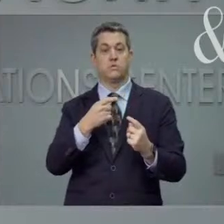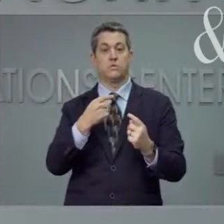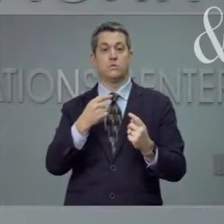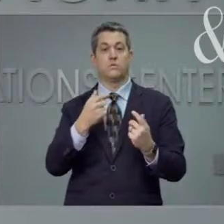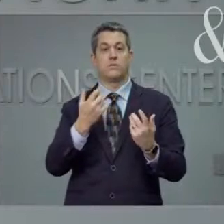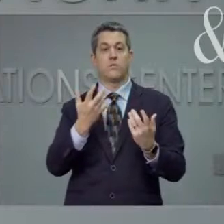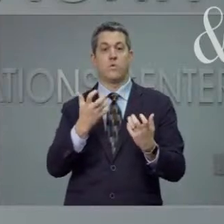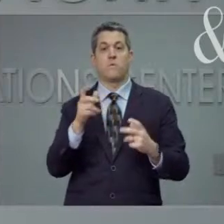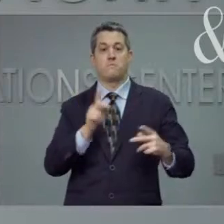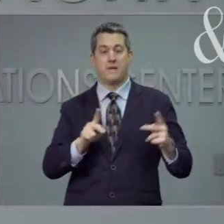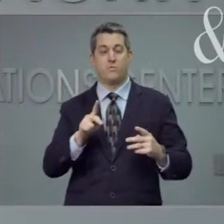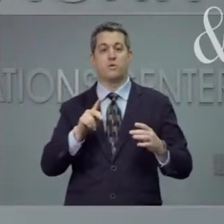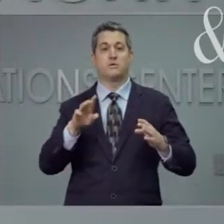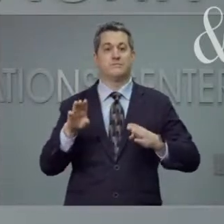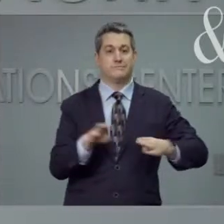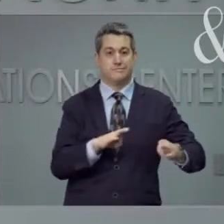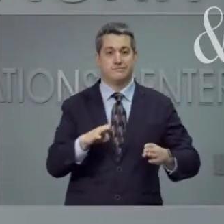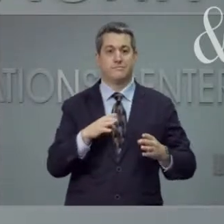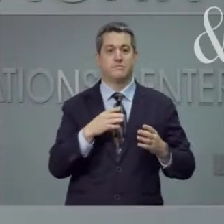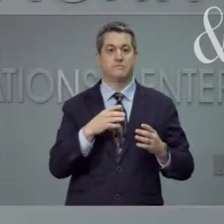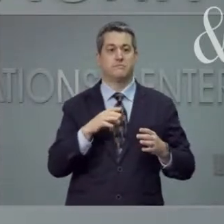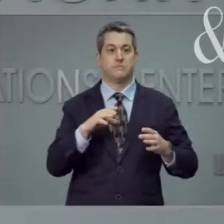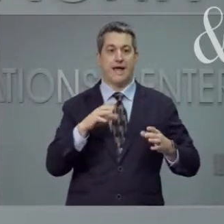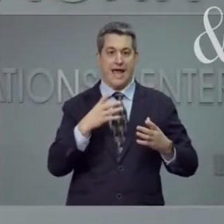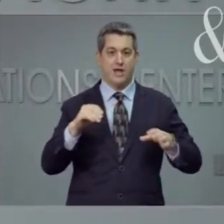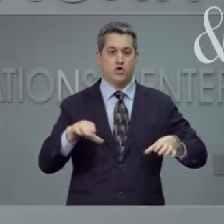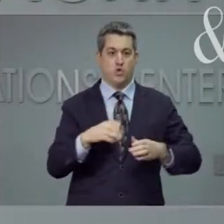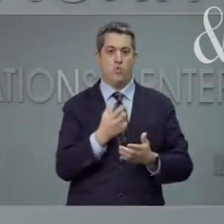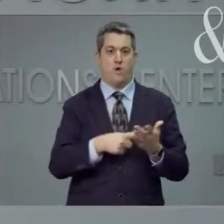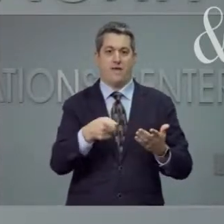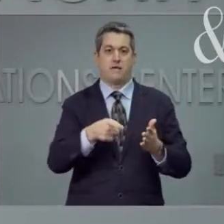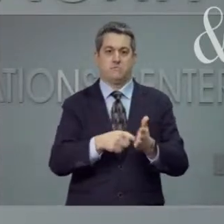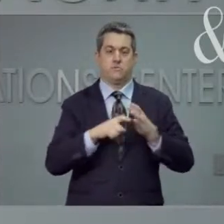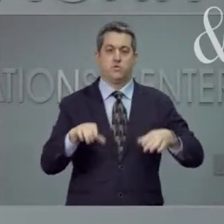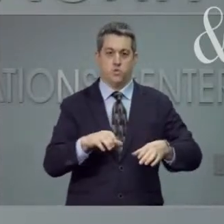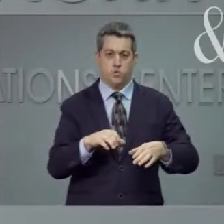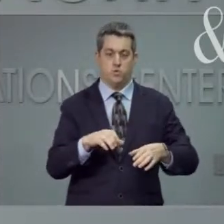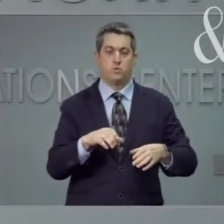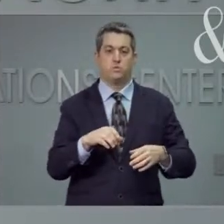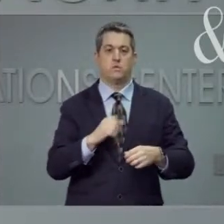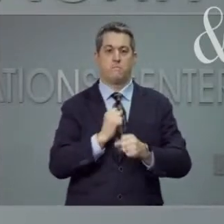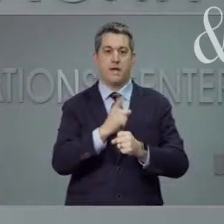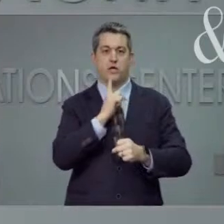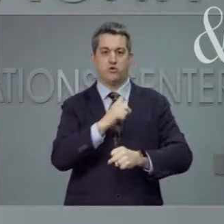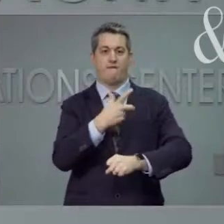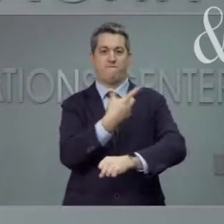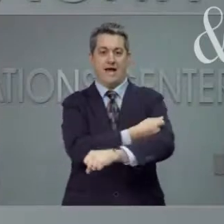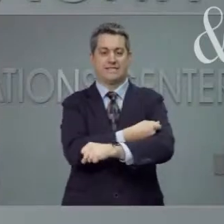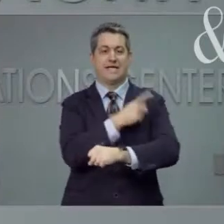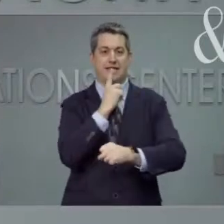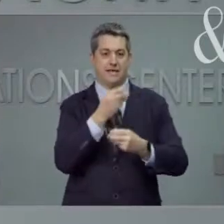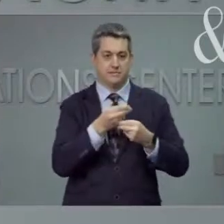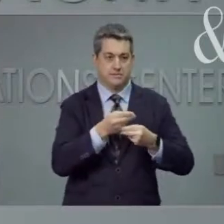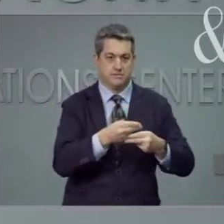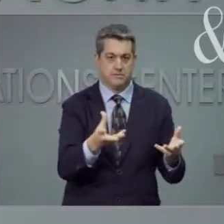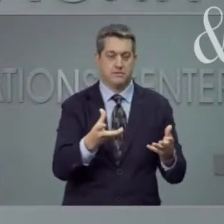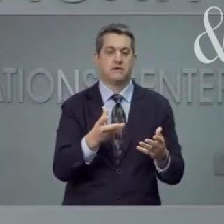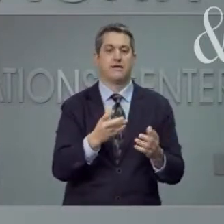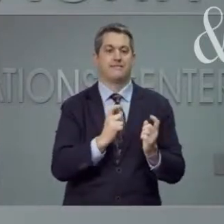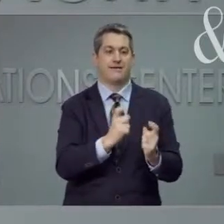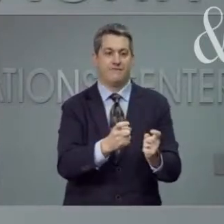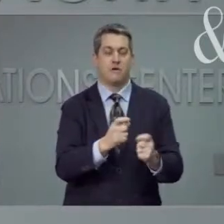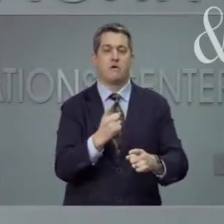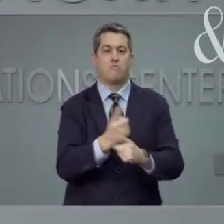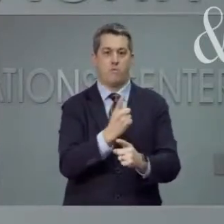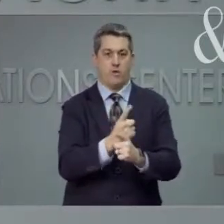to do the things that they need to do to make sure that the vaccine is administered appropriately. But